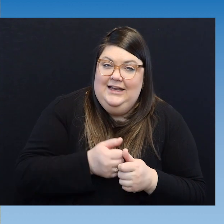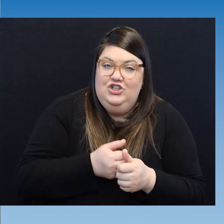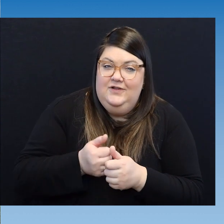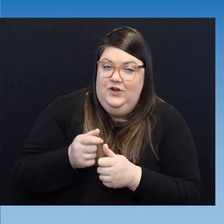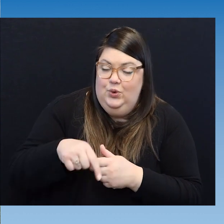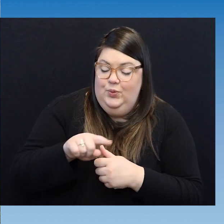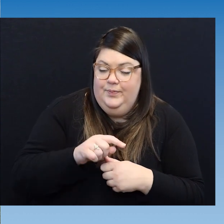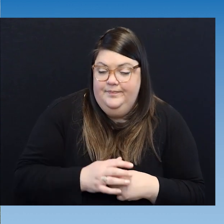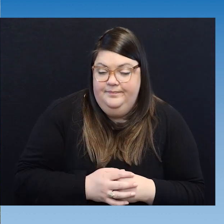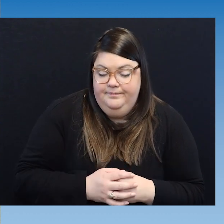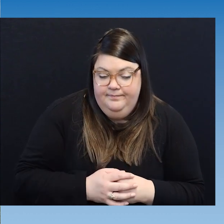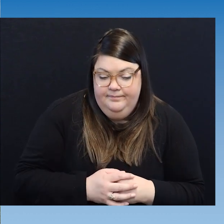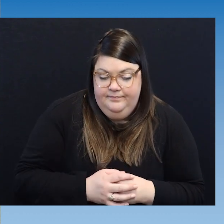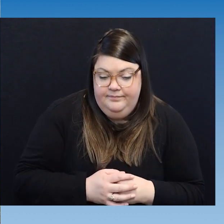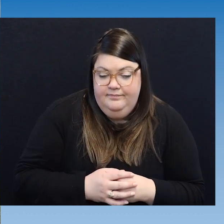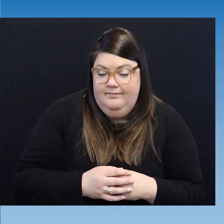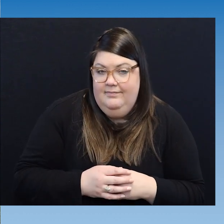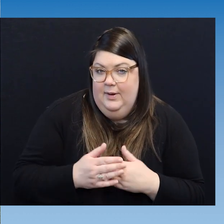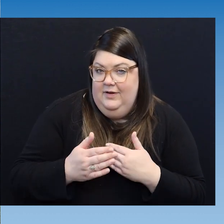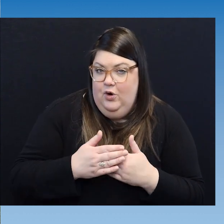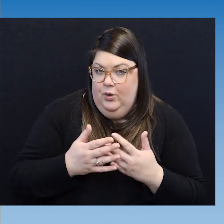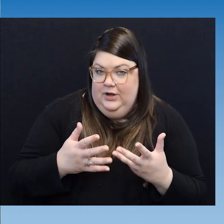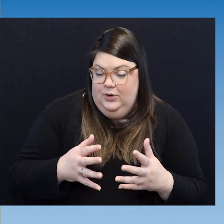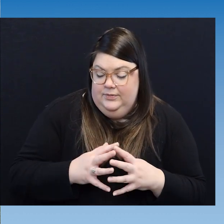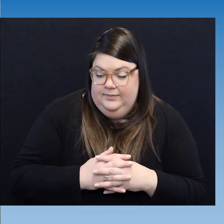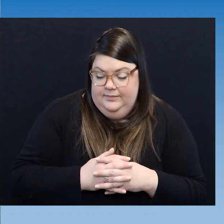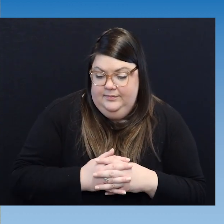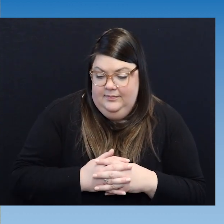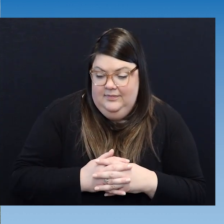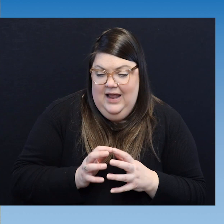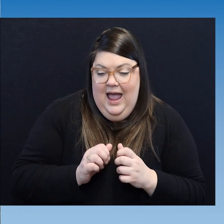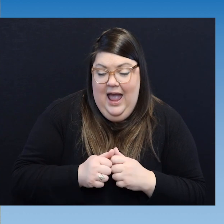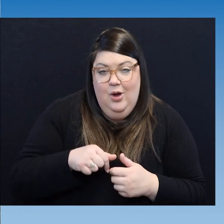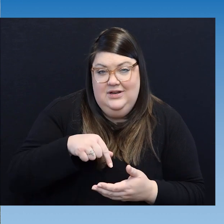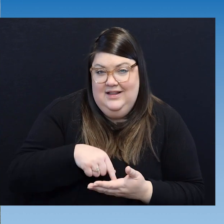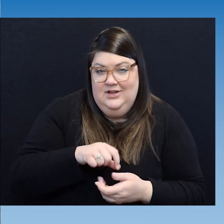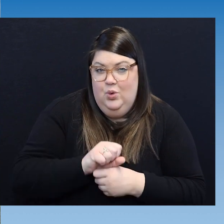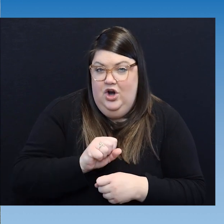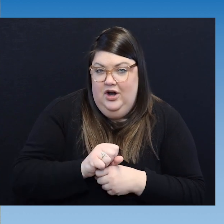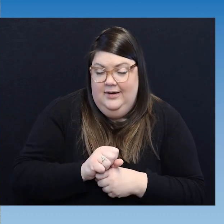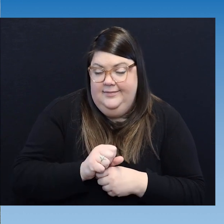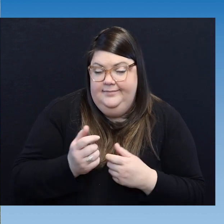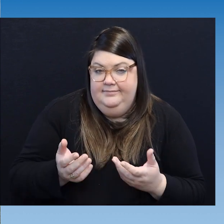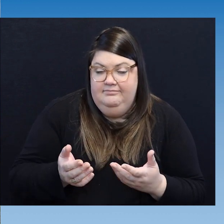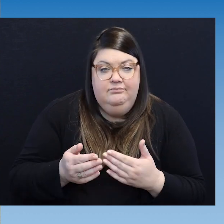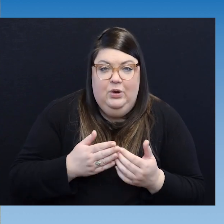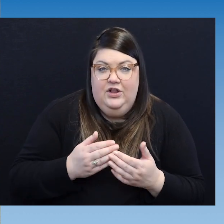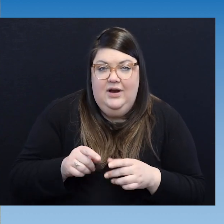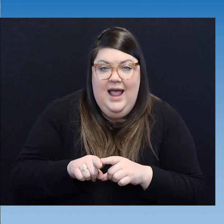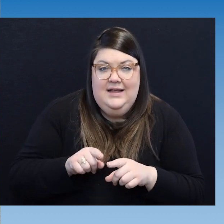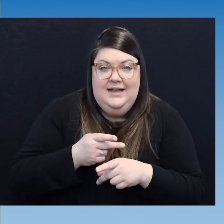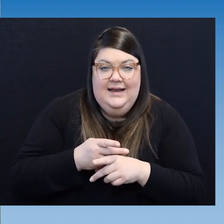I wanted to ask each of you, in closing, how this work, whether as